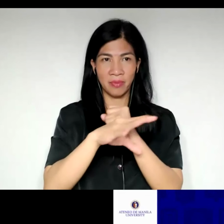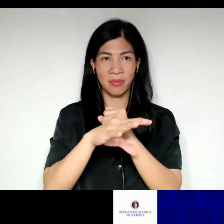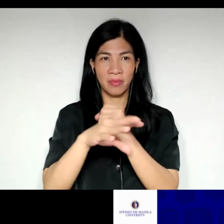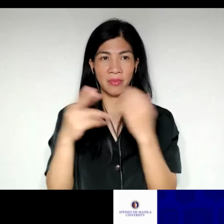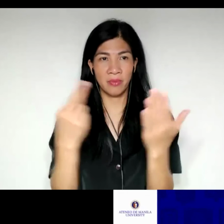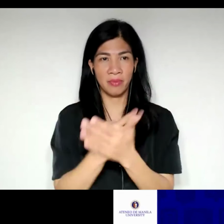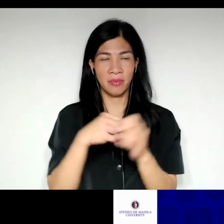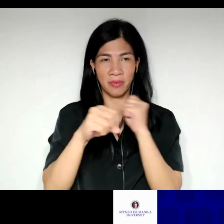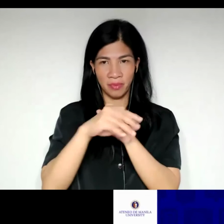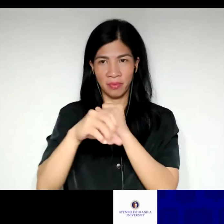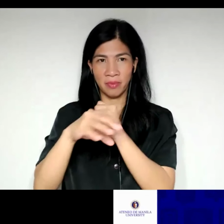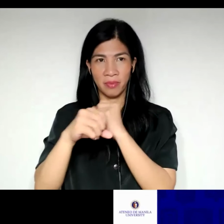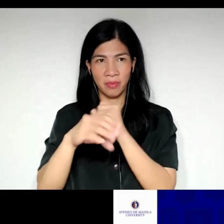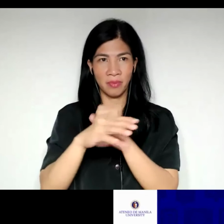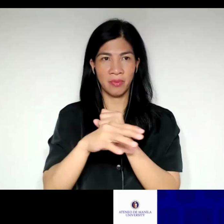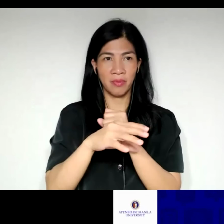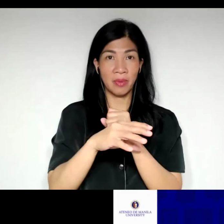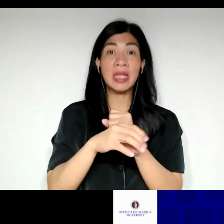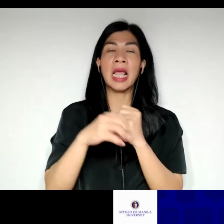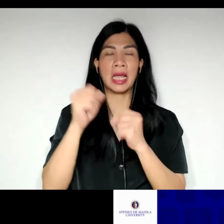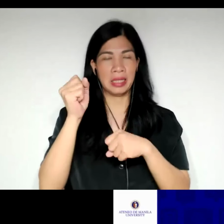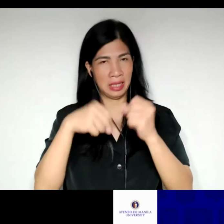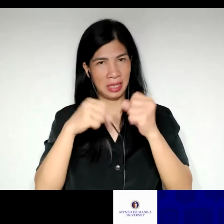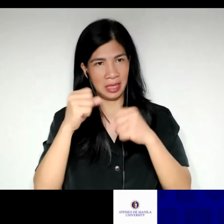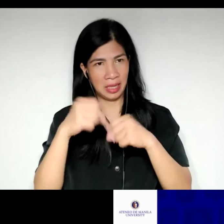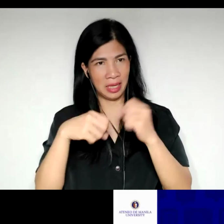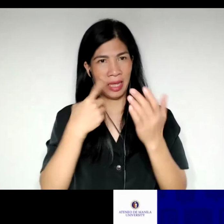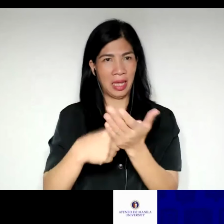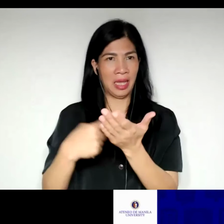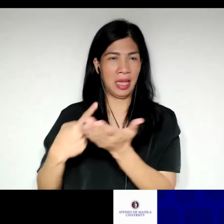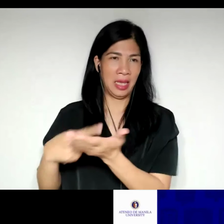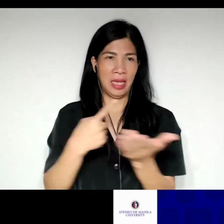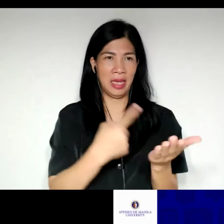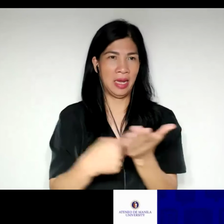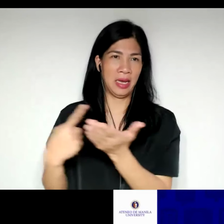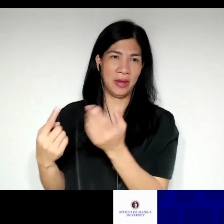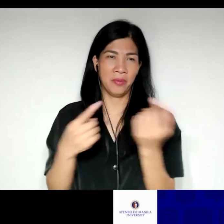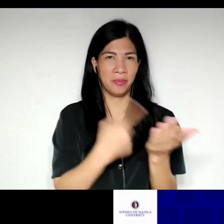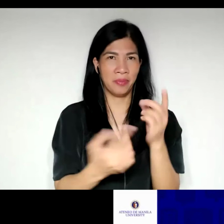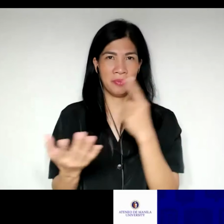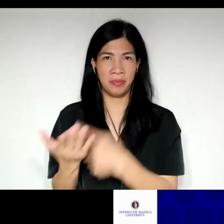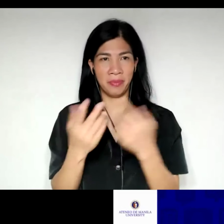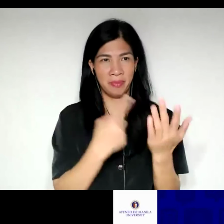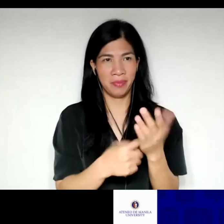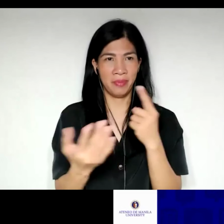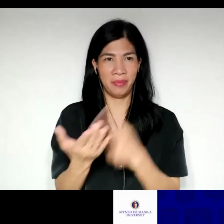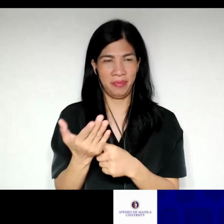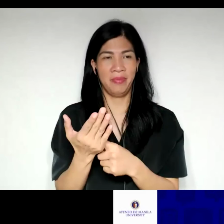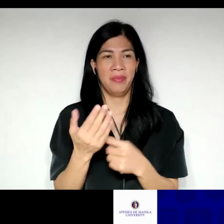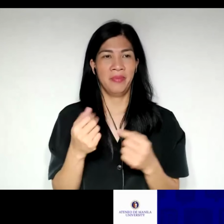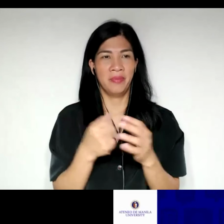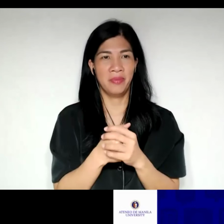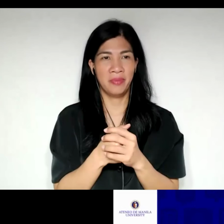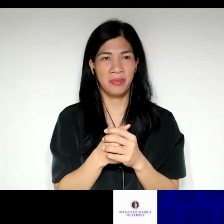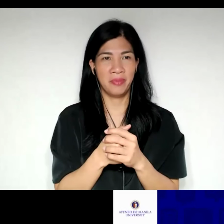there have been, it's a debate among us. And personally, and I think also I